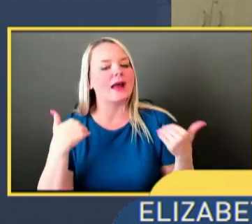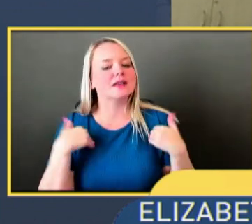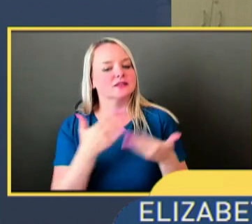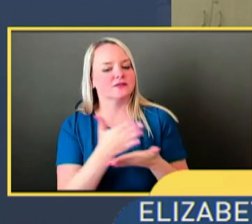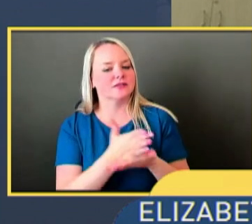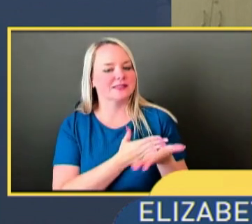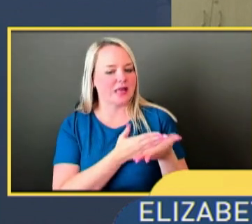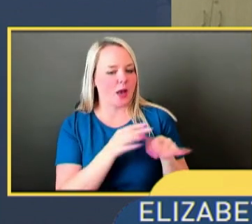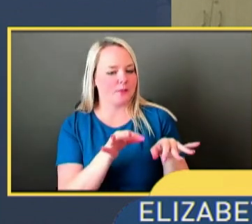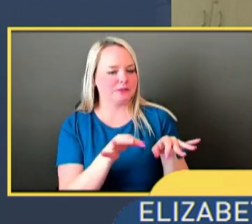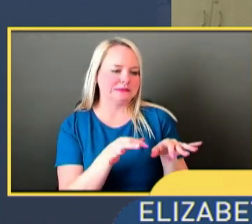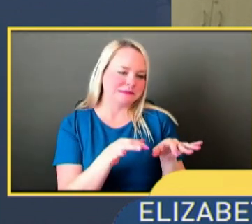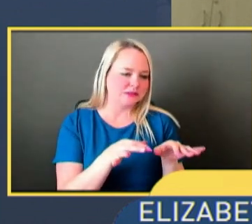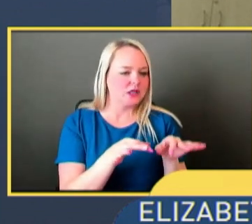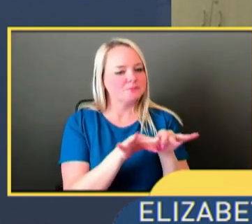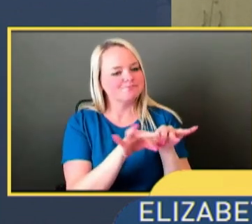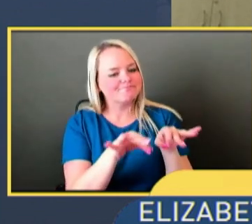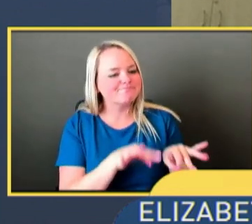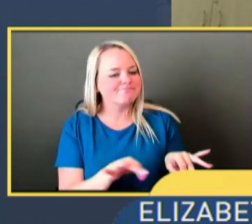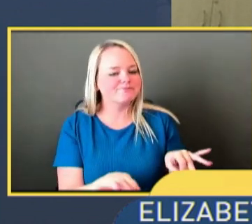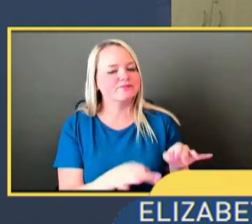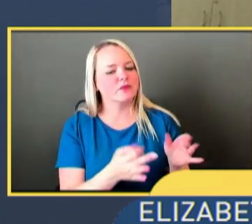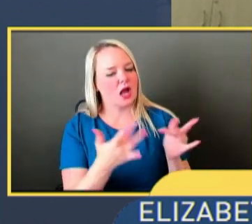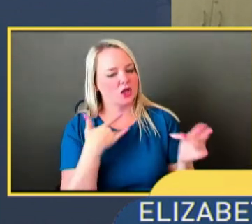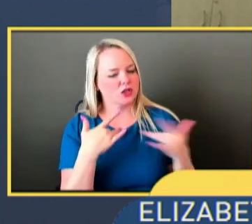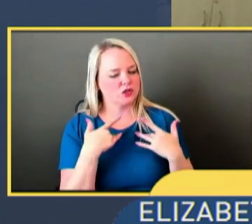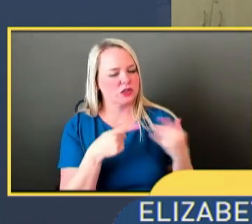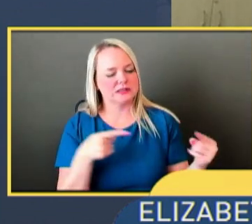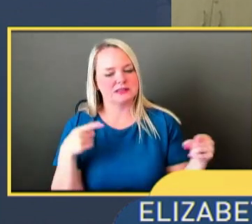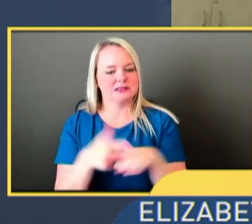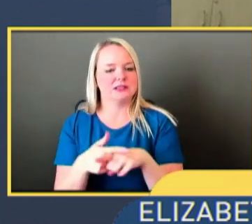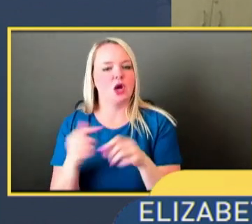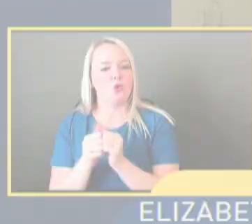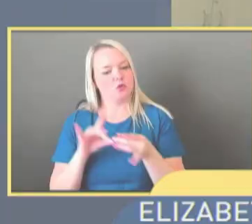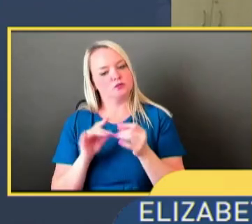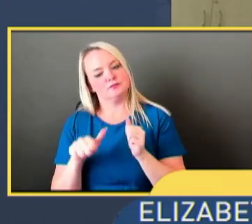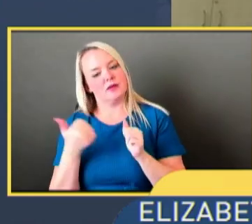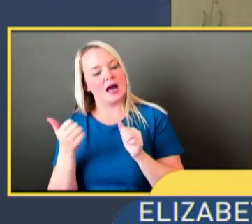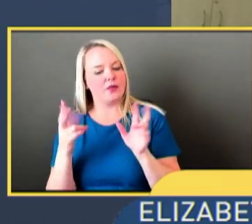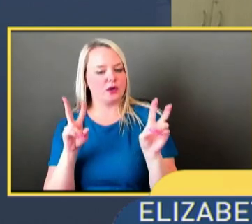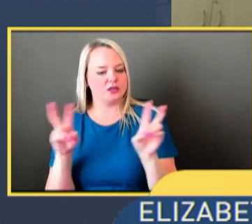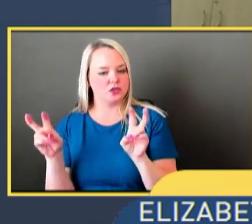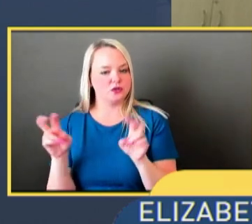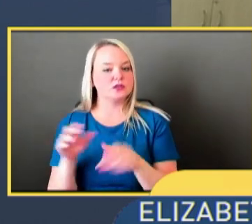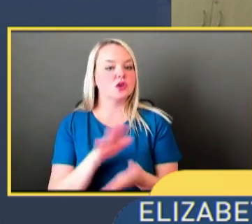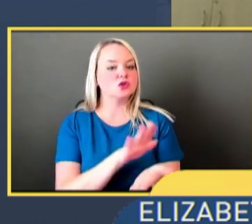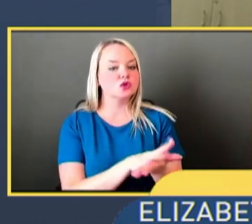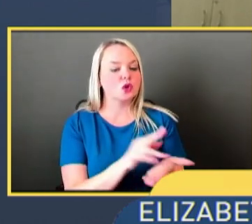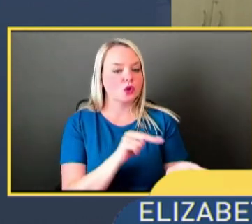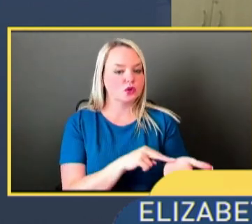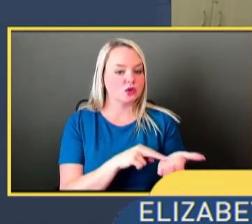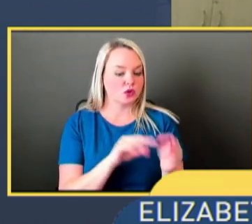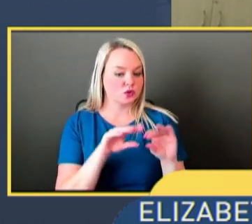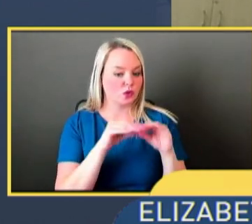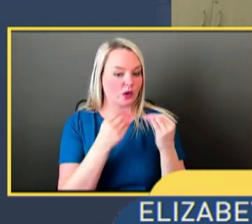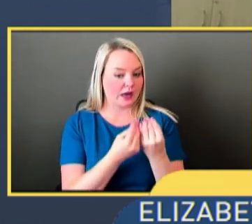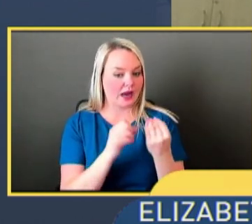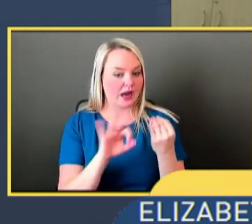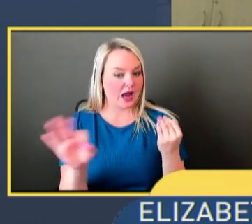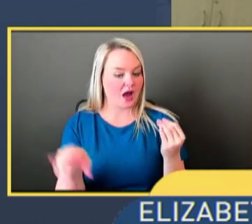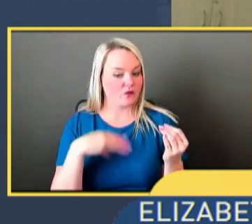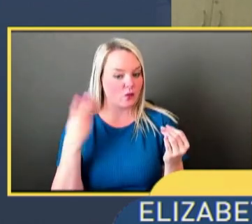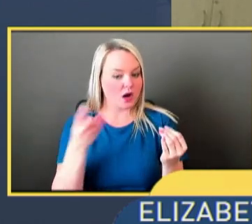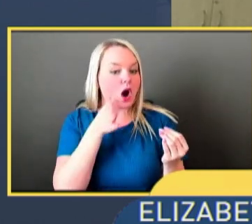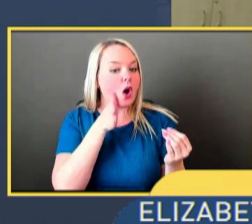the provisions proposed in the bill conflict with the State Nurse Practice Act. The School Nurse Organization of Washington would welcome